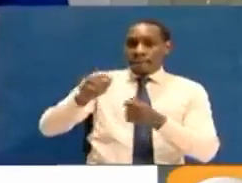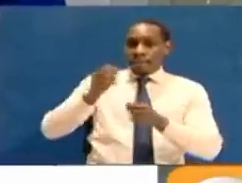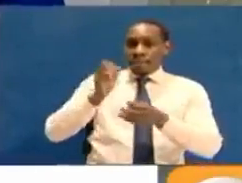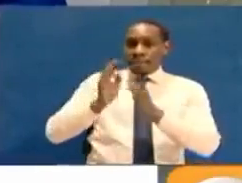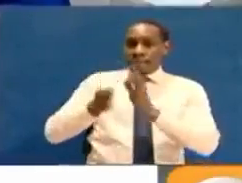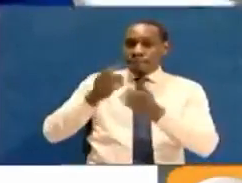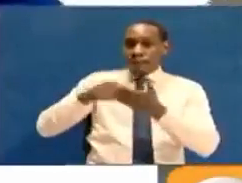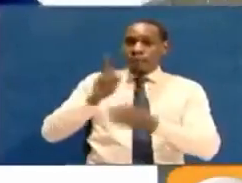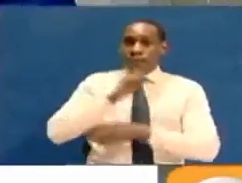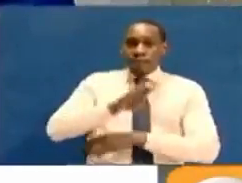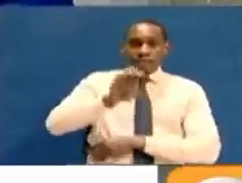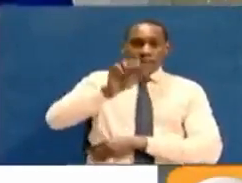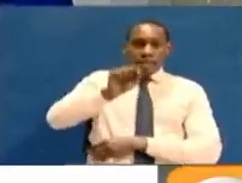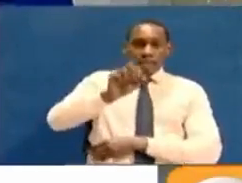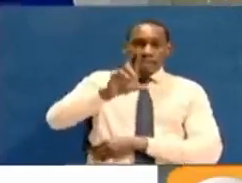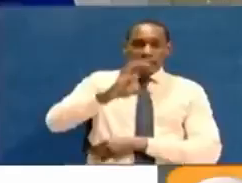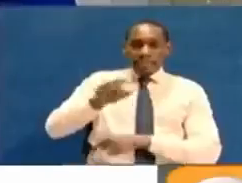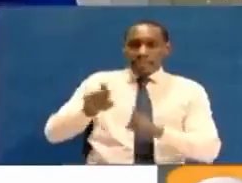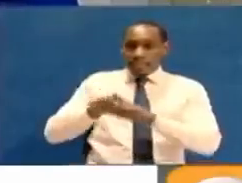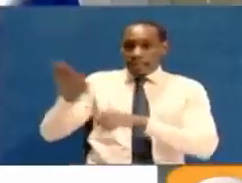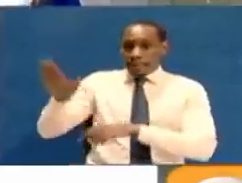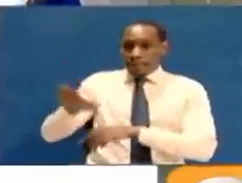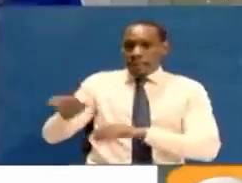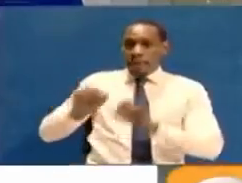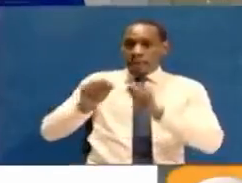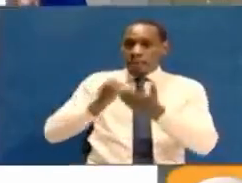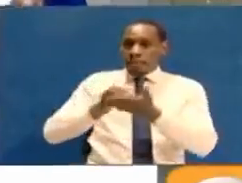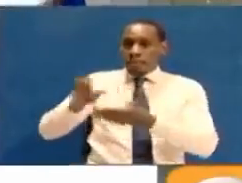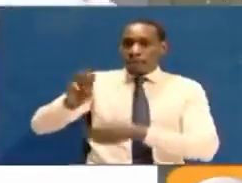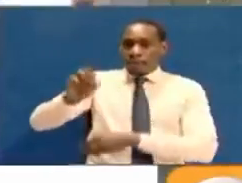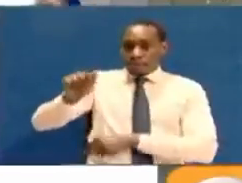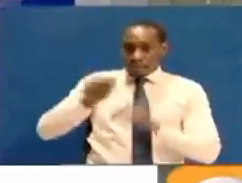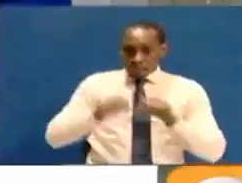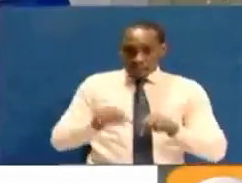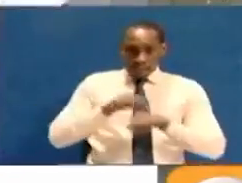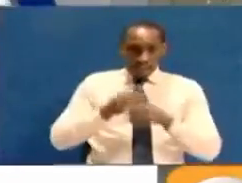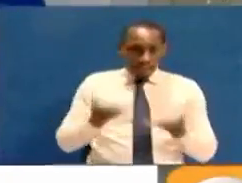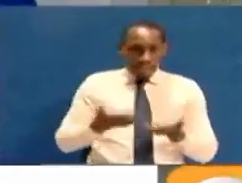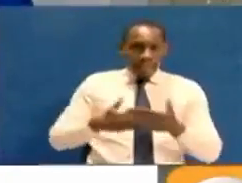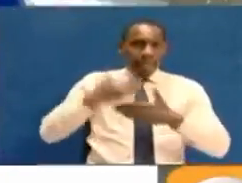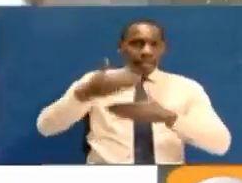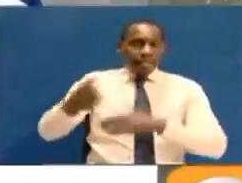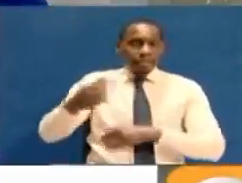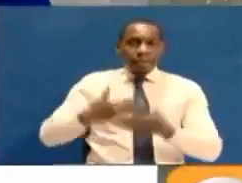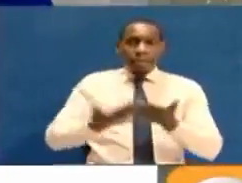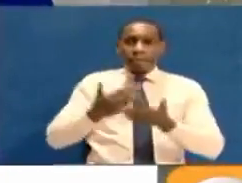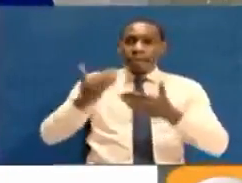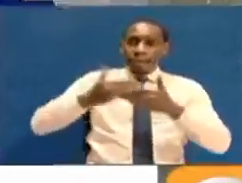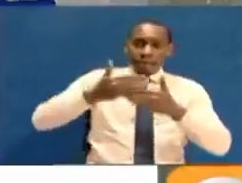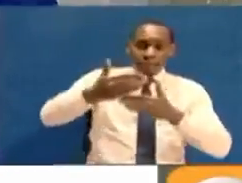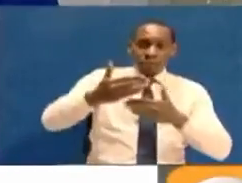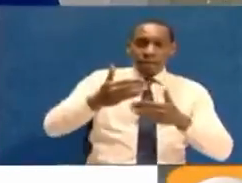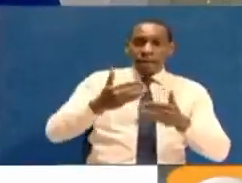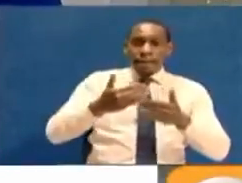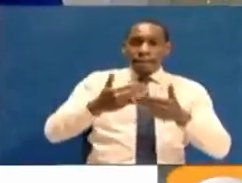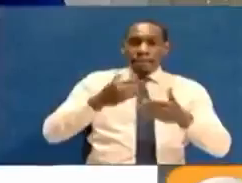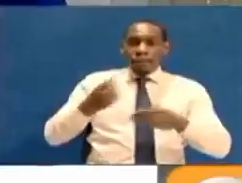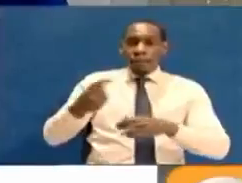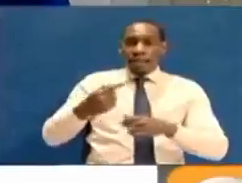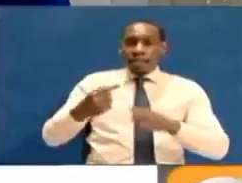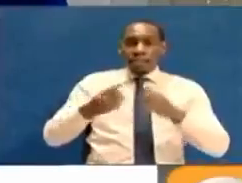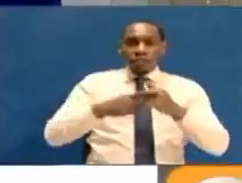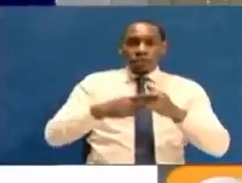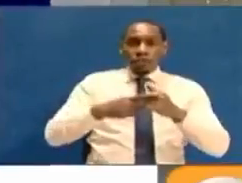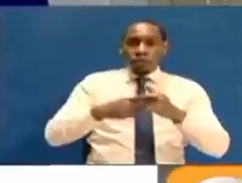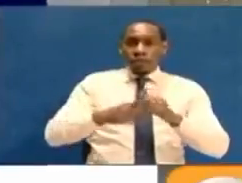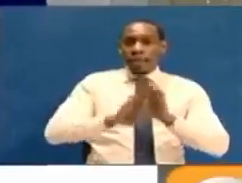SRC and Parliament, would it be available to the MCAs today, right now, next month, maybe the month after, before June, for instance? Not